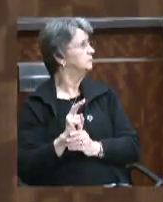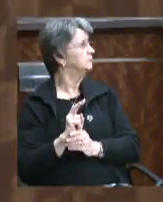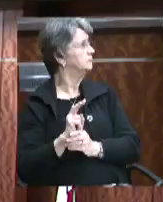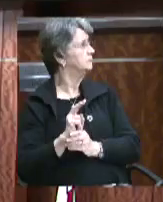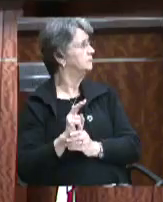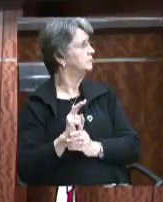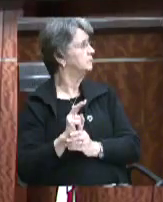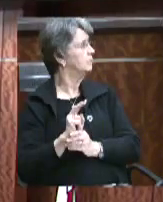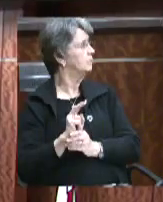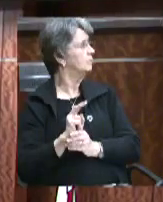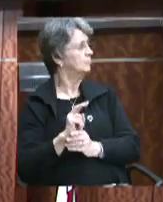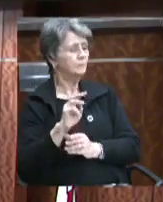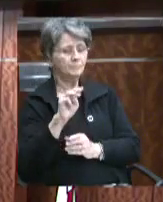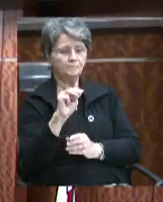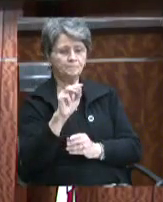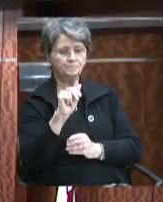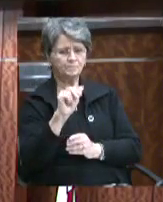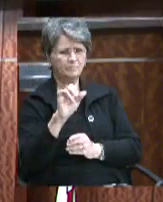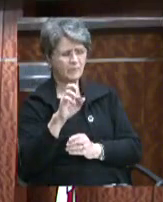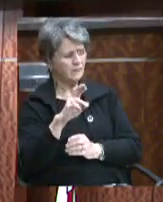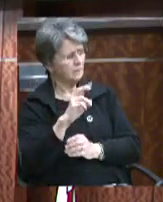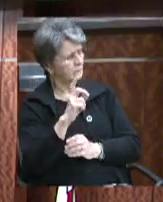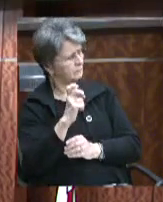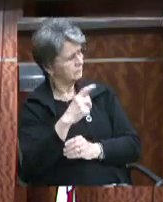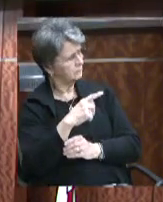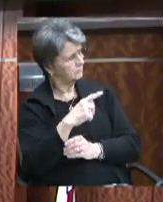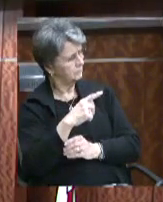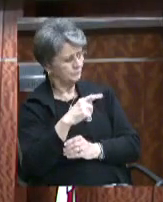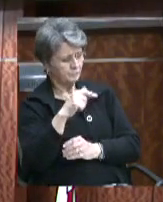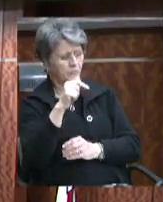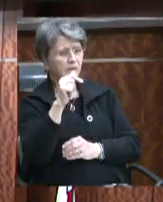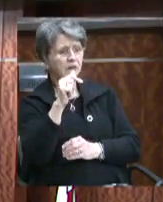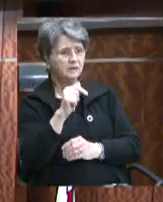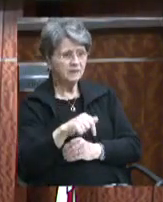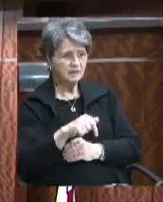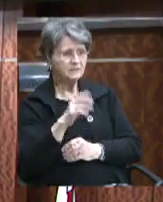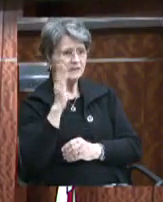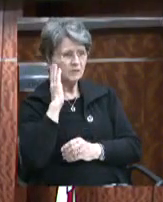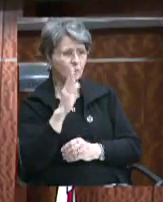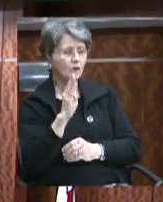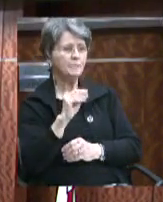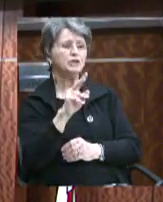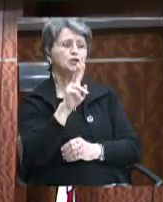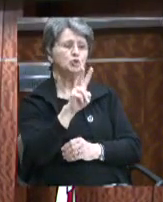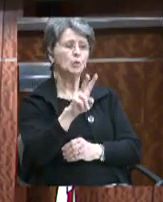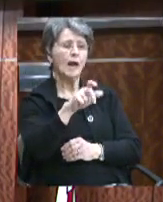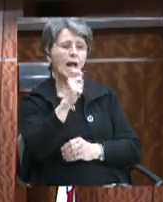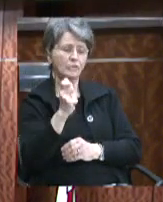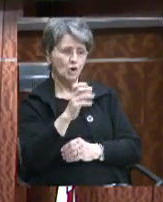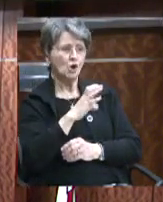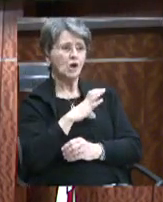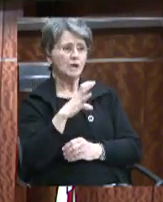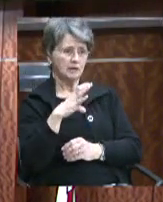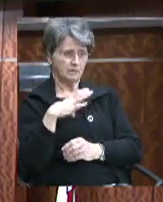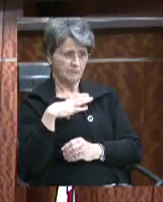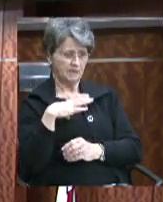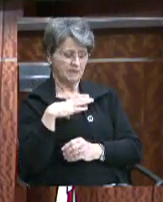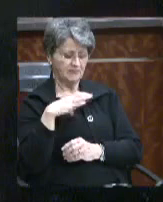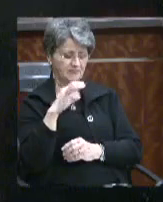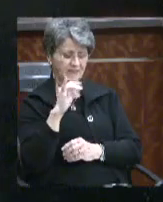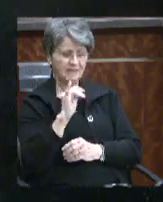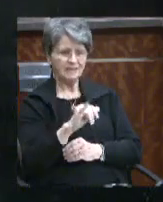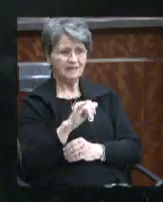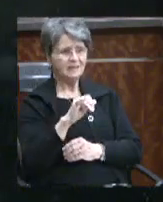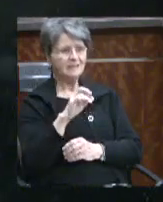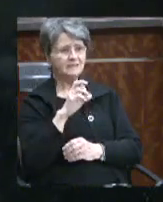Mayor? This, and there'll be two other committees, and there'll probably be a few others just for the public's information. These are defunct